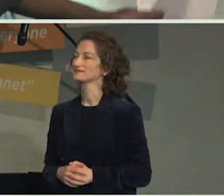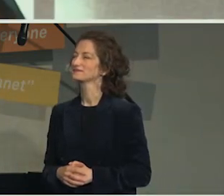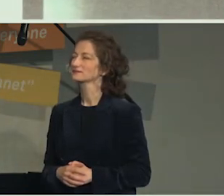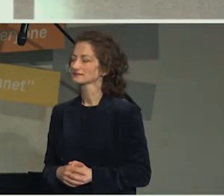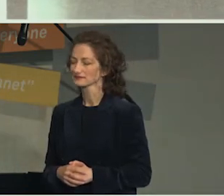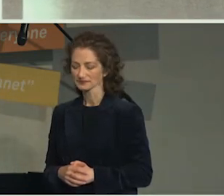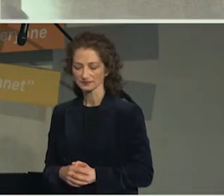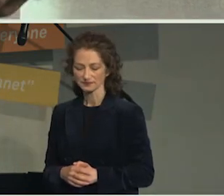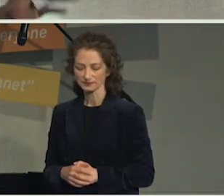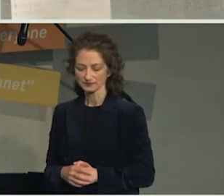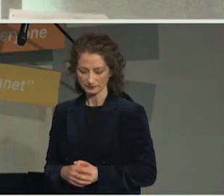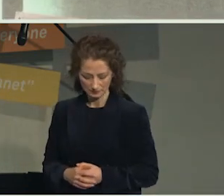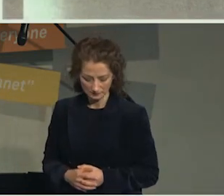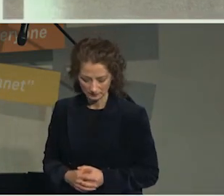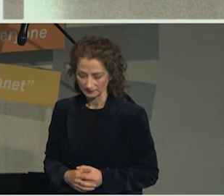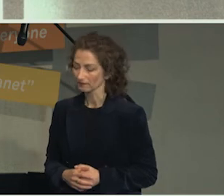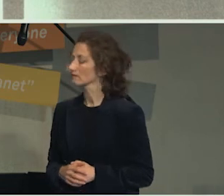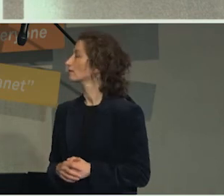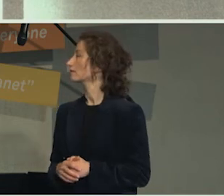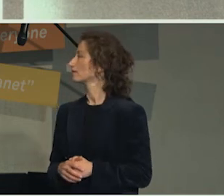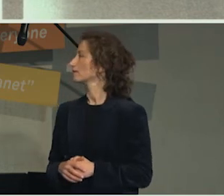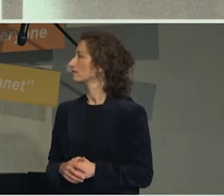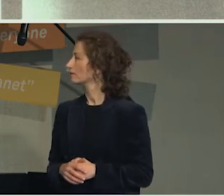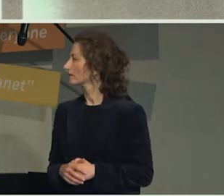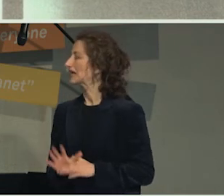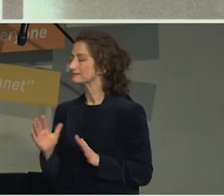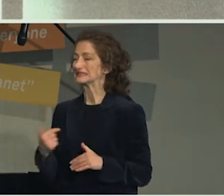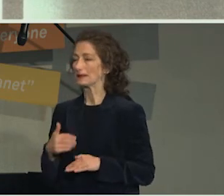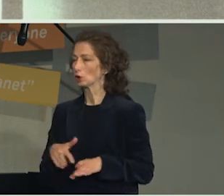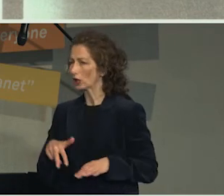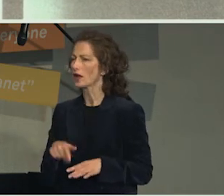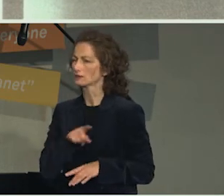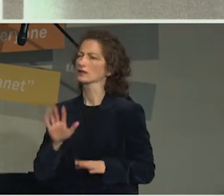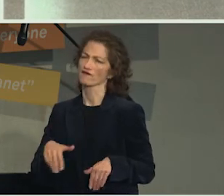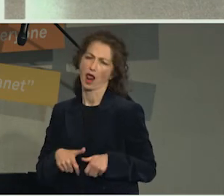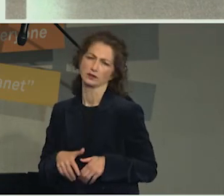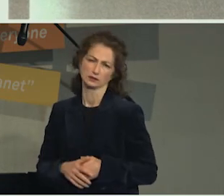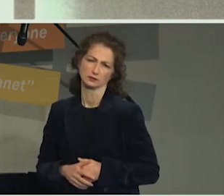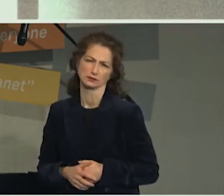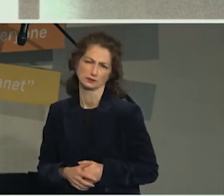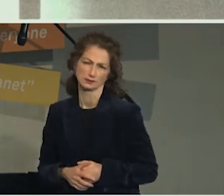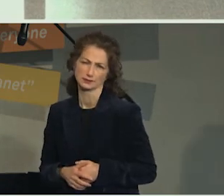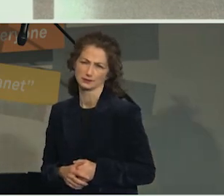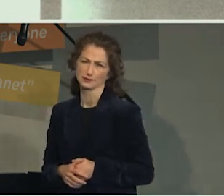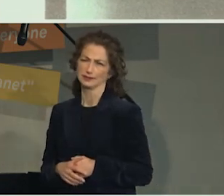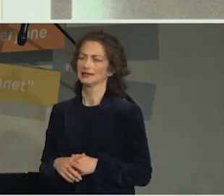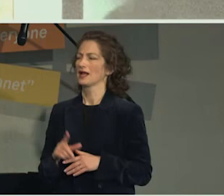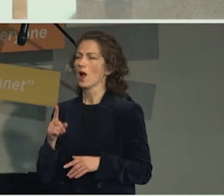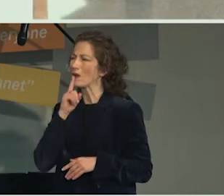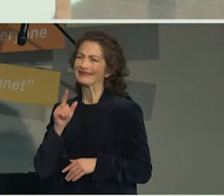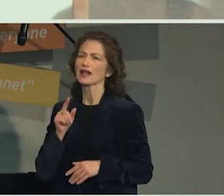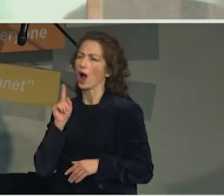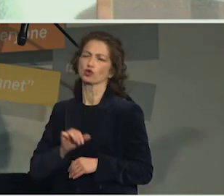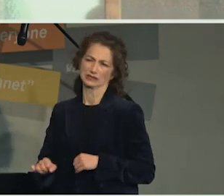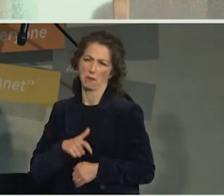And you know, I'm here. I'm the comedic relief, you know. So when I'm on stage, you guys can laugh. If it's not funny, just go ahead and laugh anyway, you know.